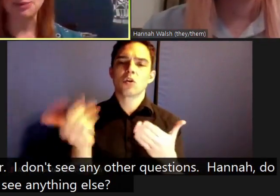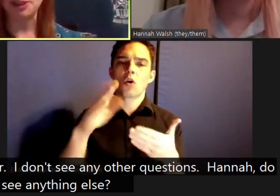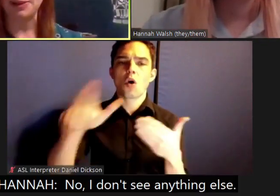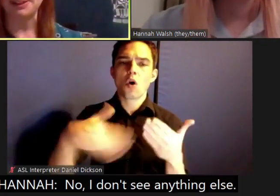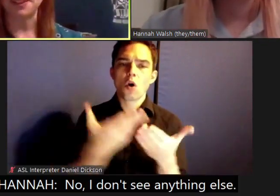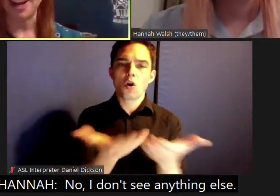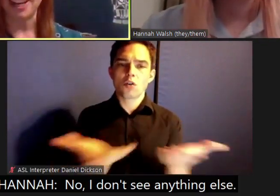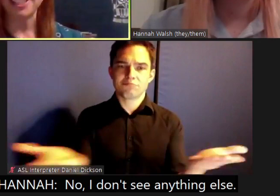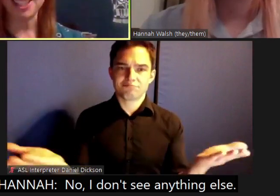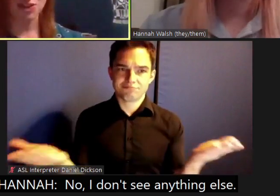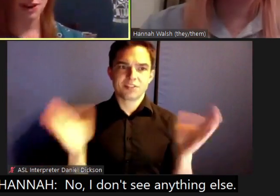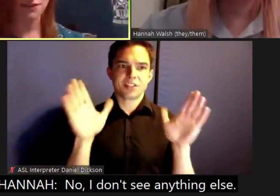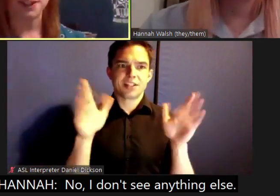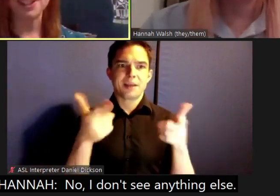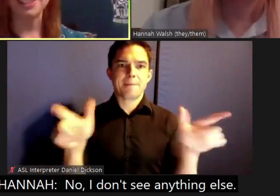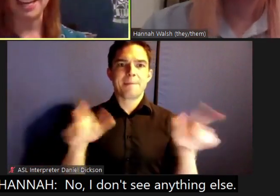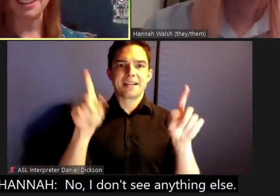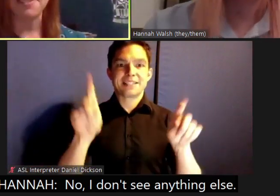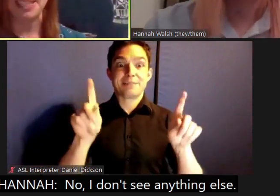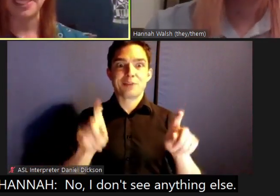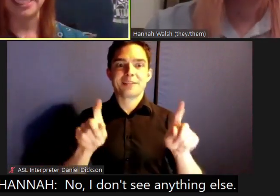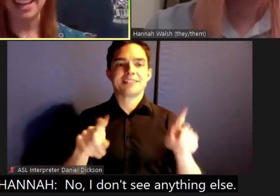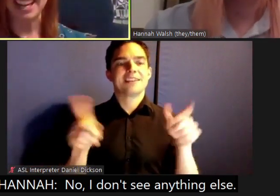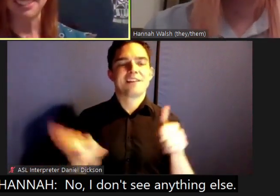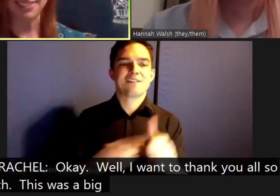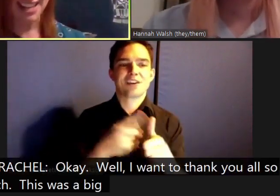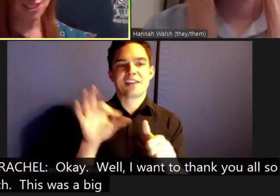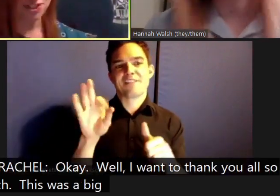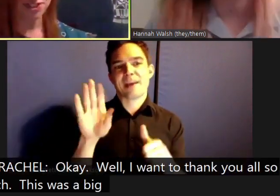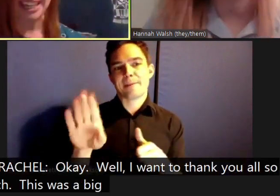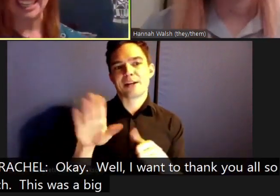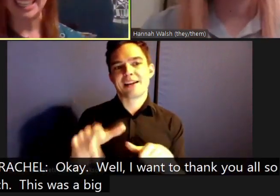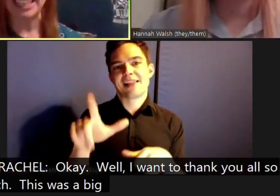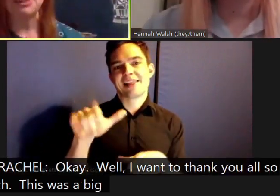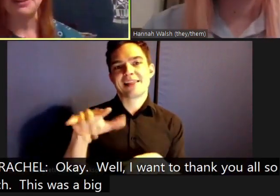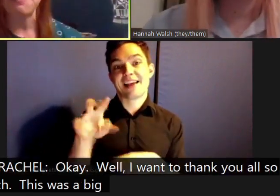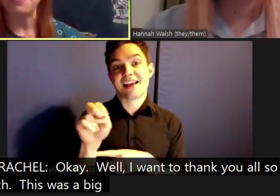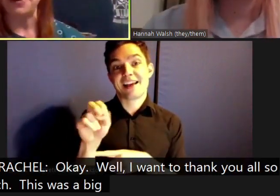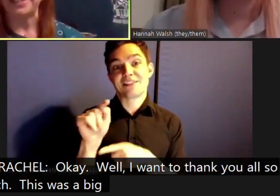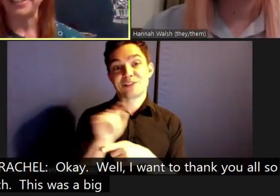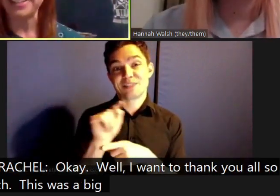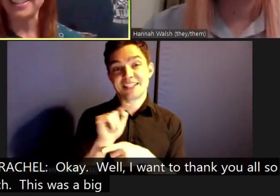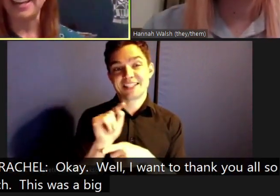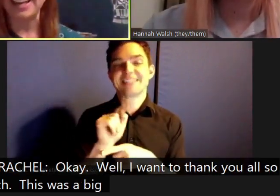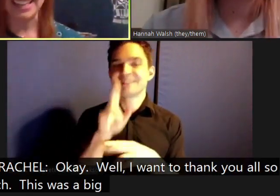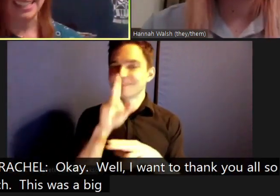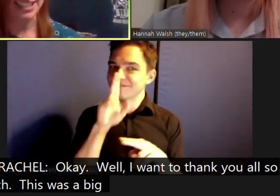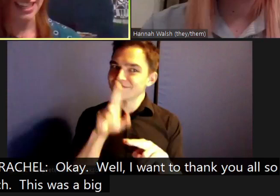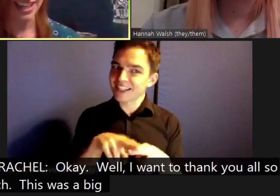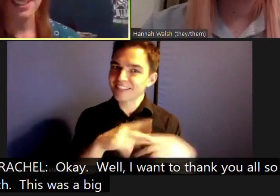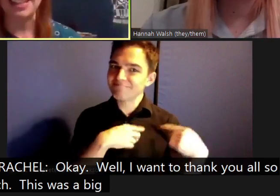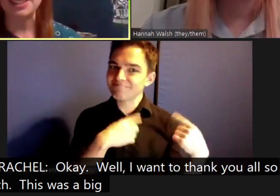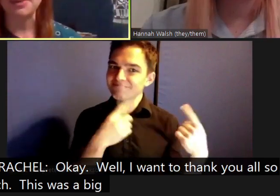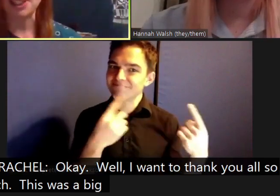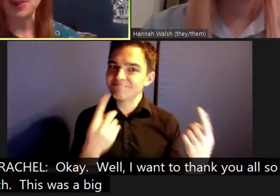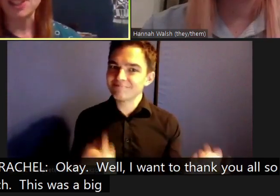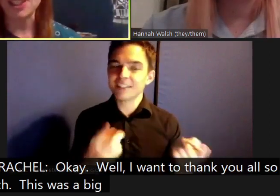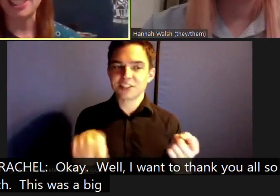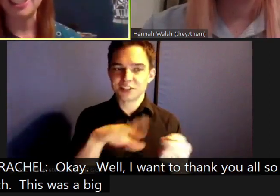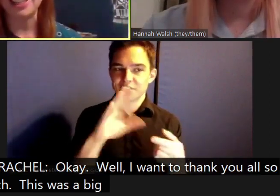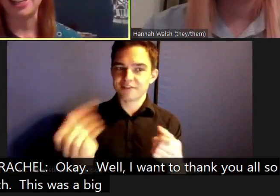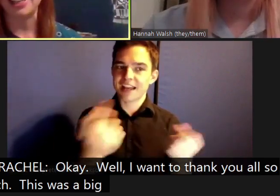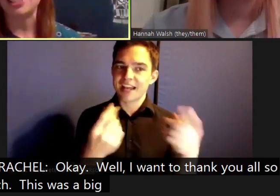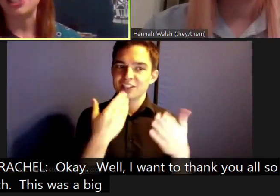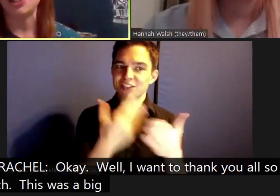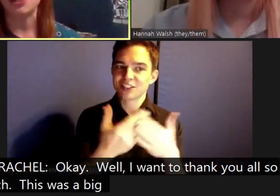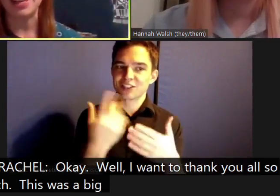big experiment for us to do our first Facebook Live training. It's been fun, and y'all have asked some good